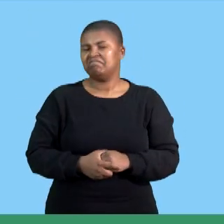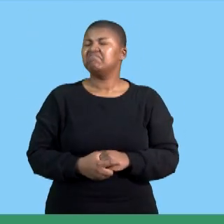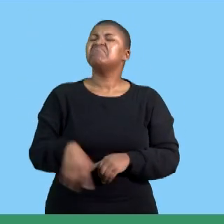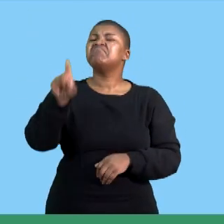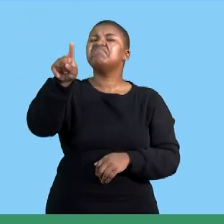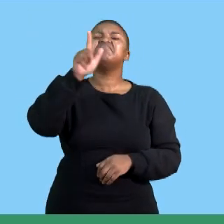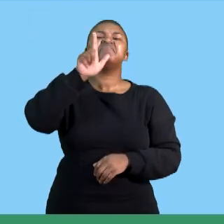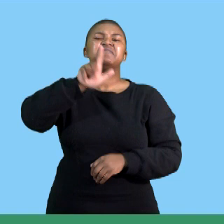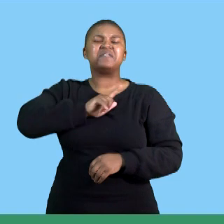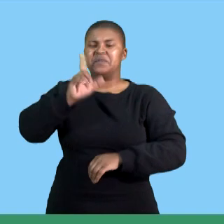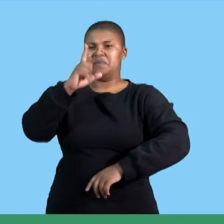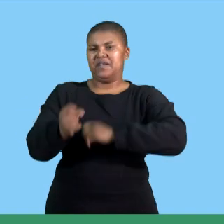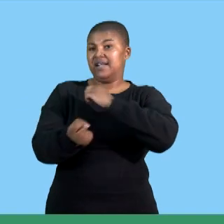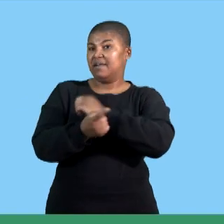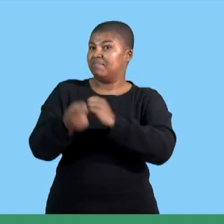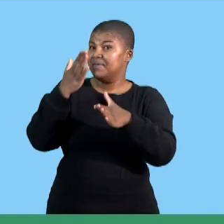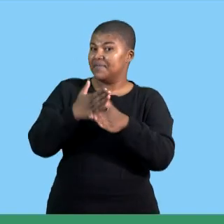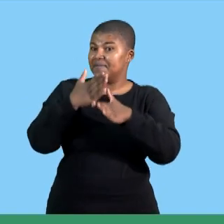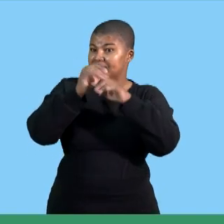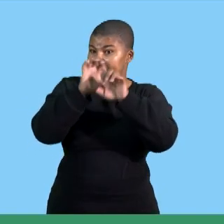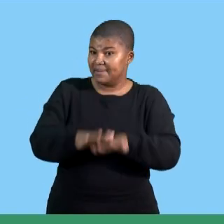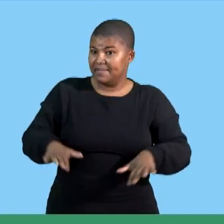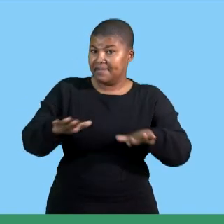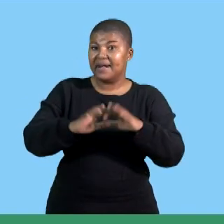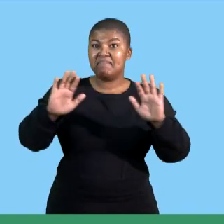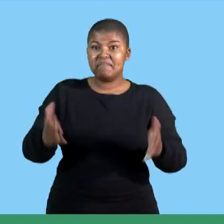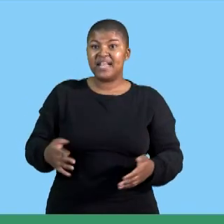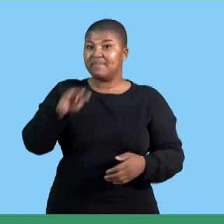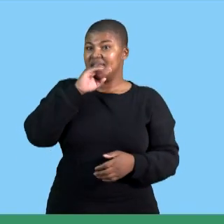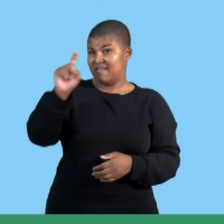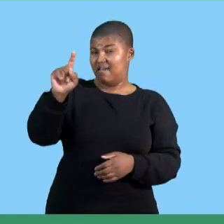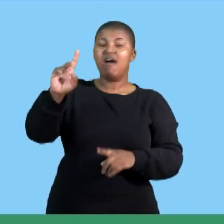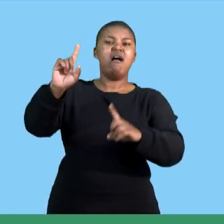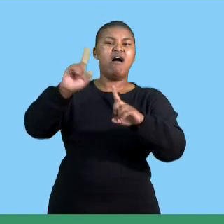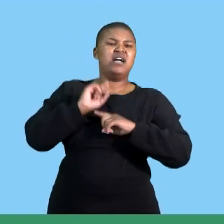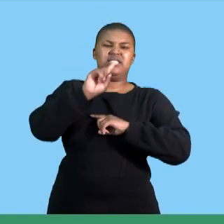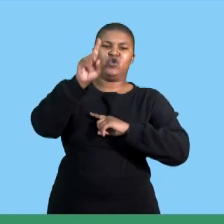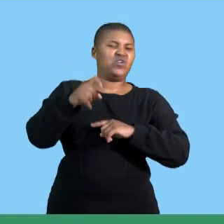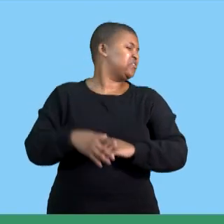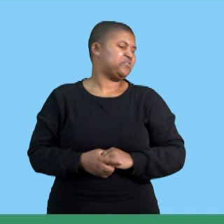workplace. So therefore, it does not answer the question that we are looking for.